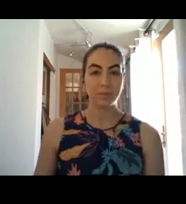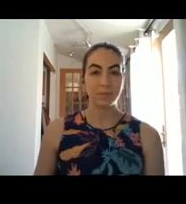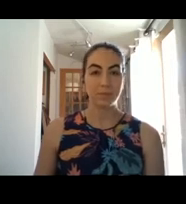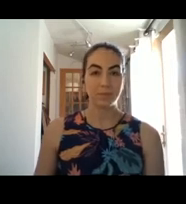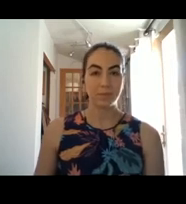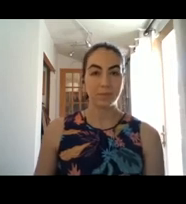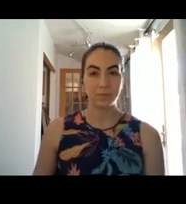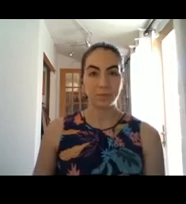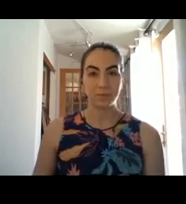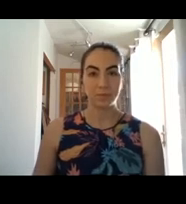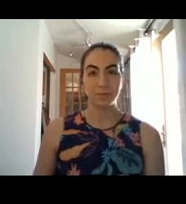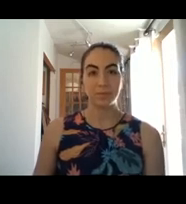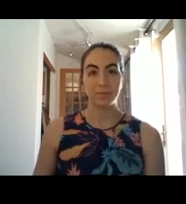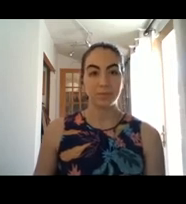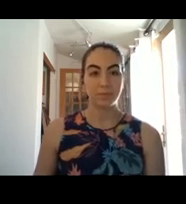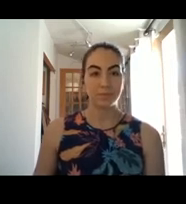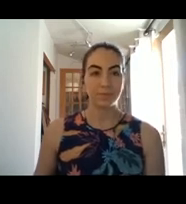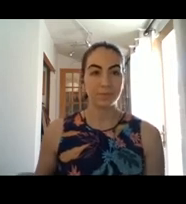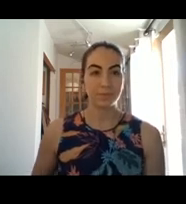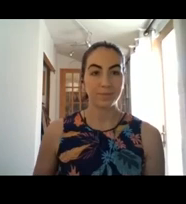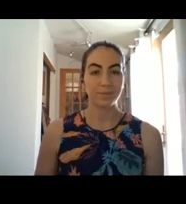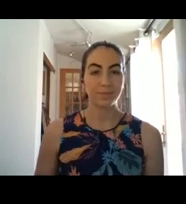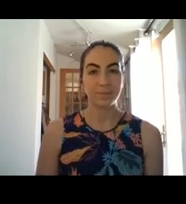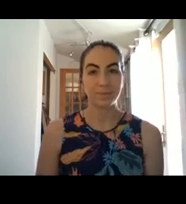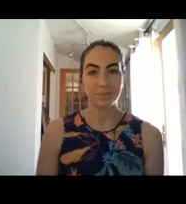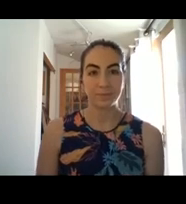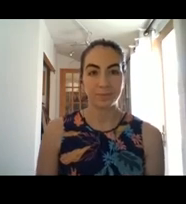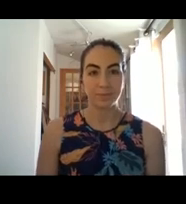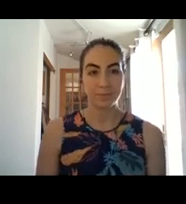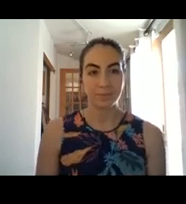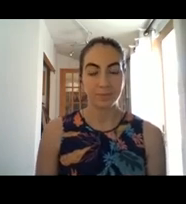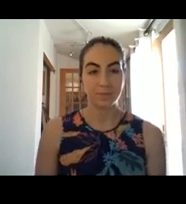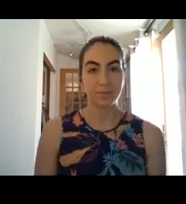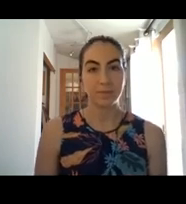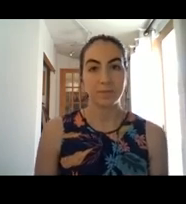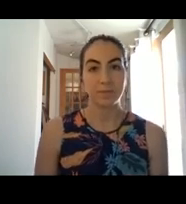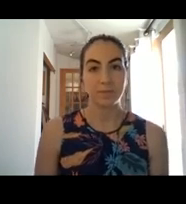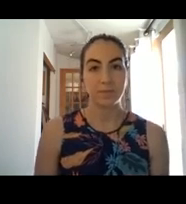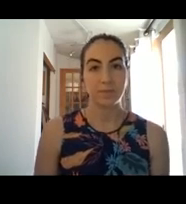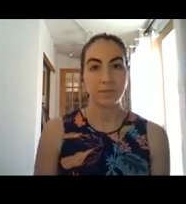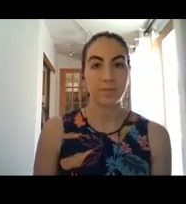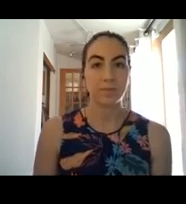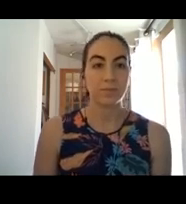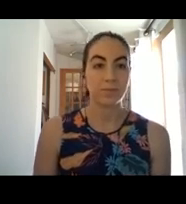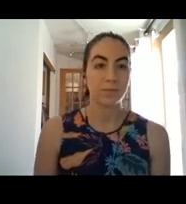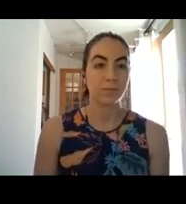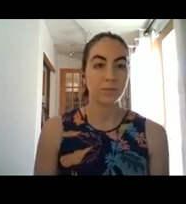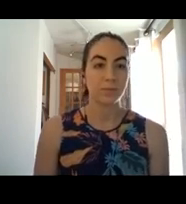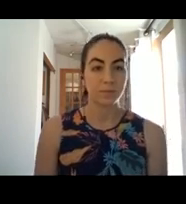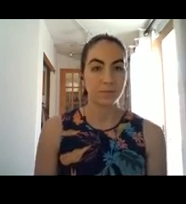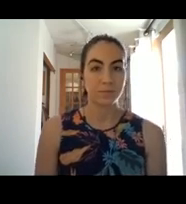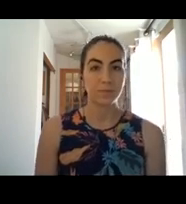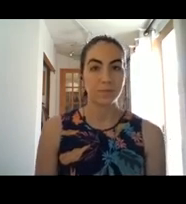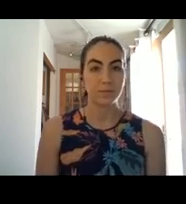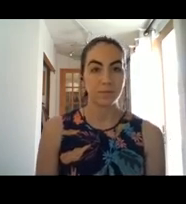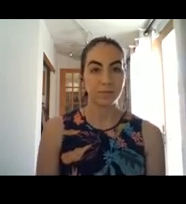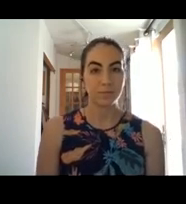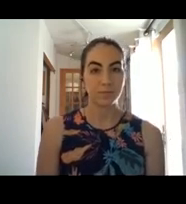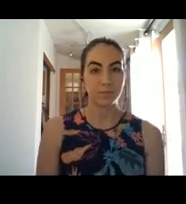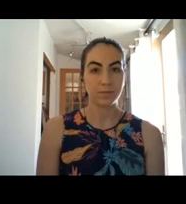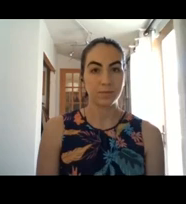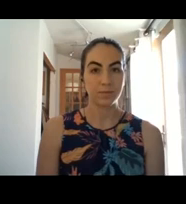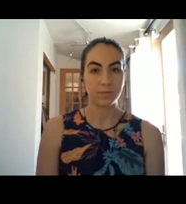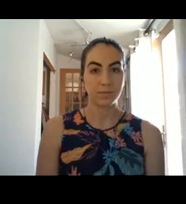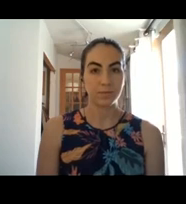and keeping an eye on the news. But maybe talk a little bit about the idea of, you know, what are some of the things that we